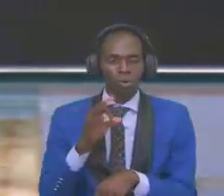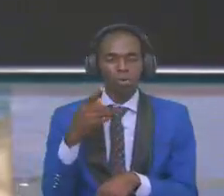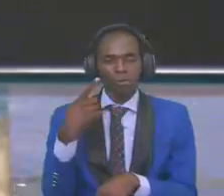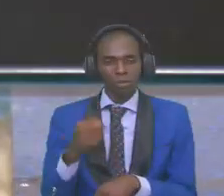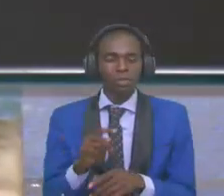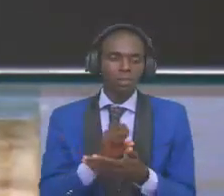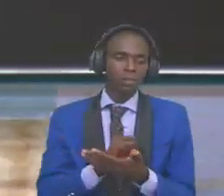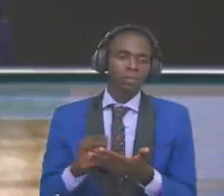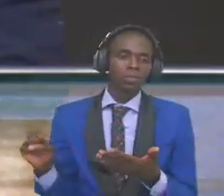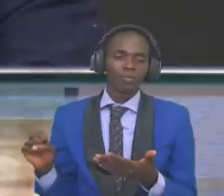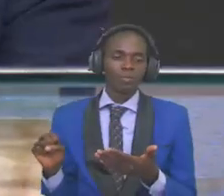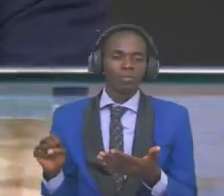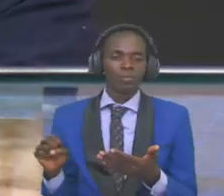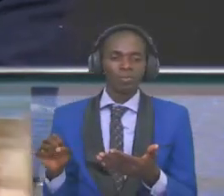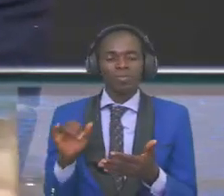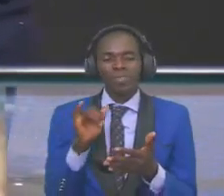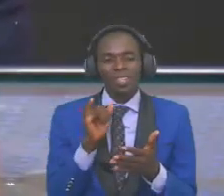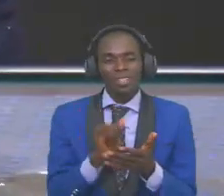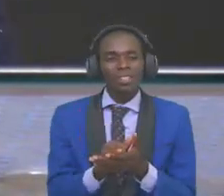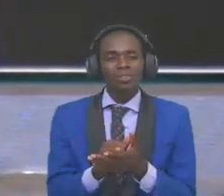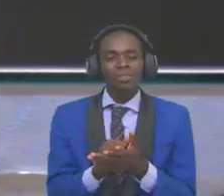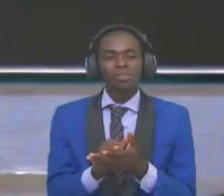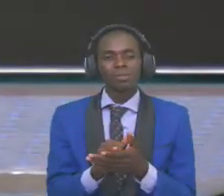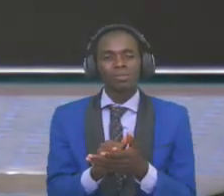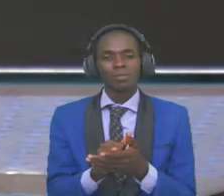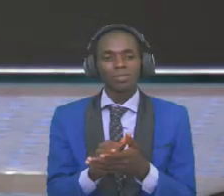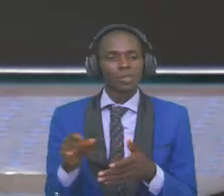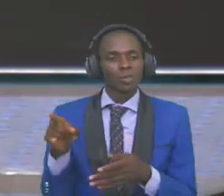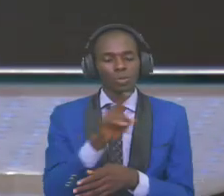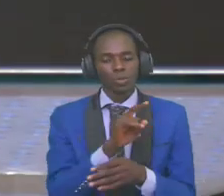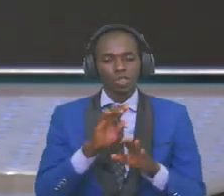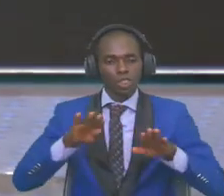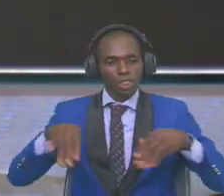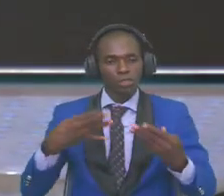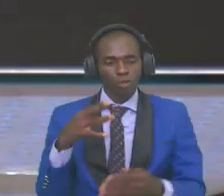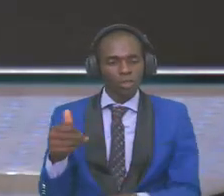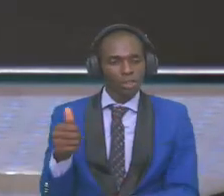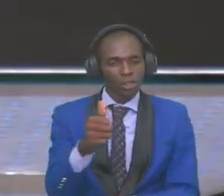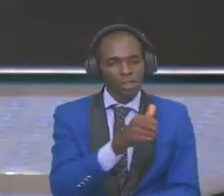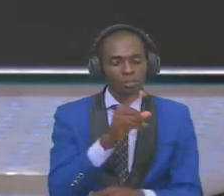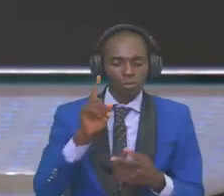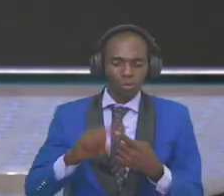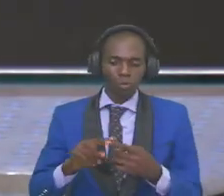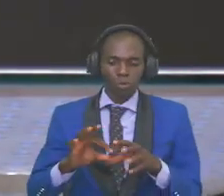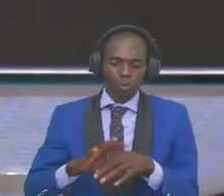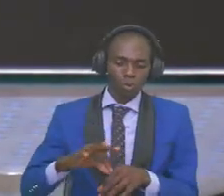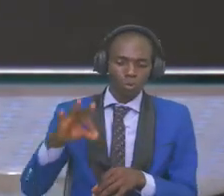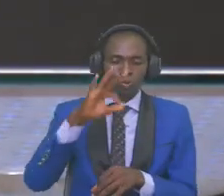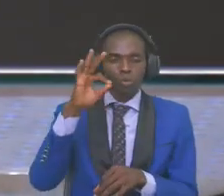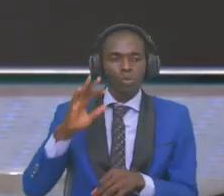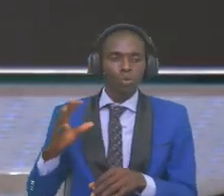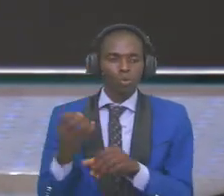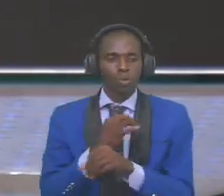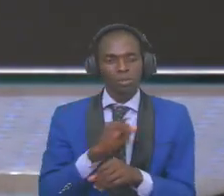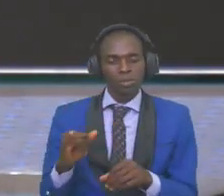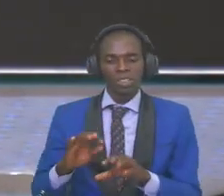saints. That you addict yourself to soul winning. Addict yourself